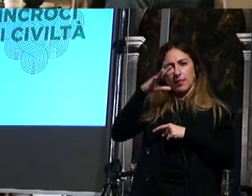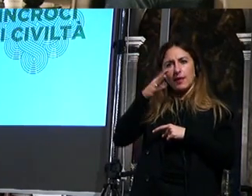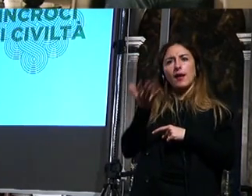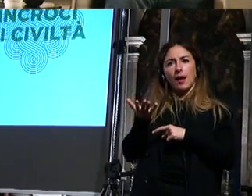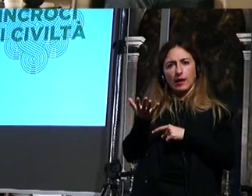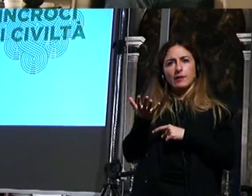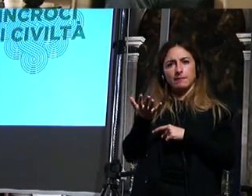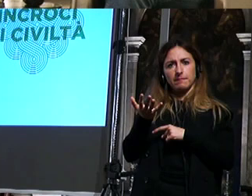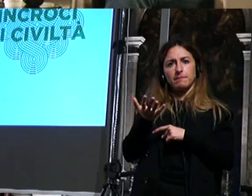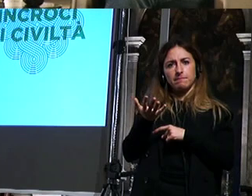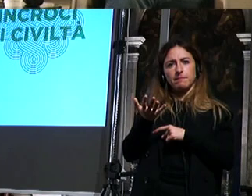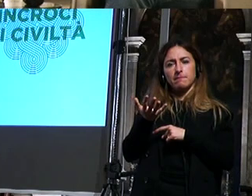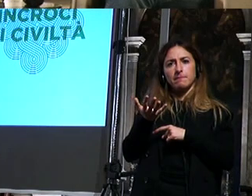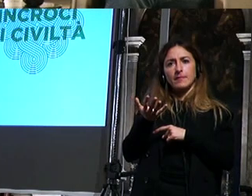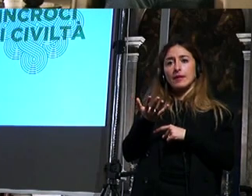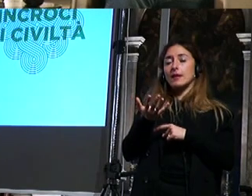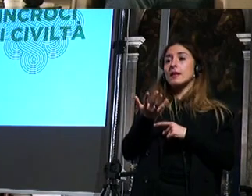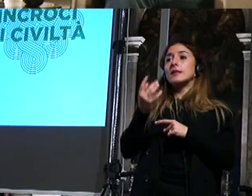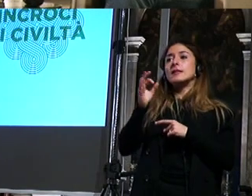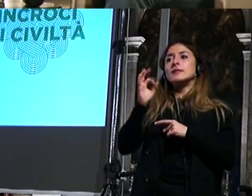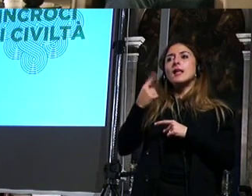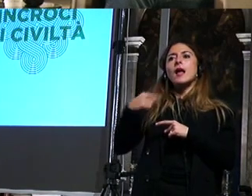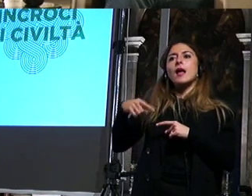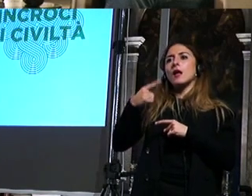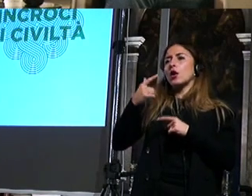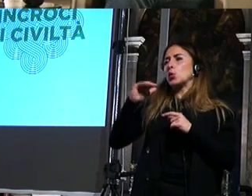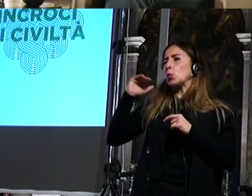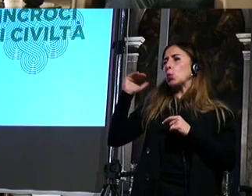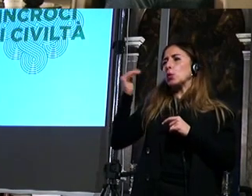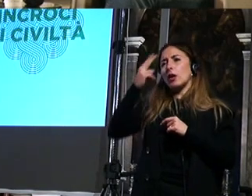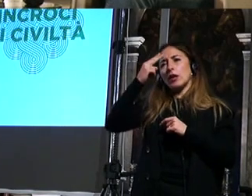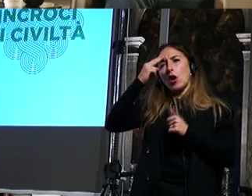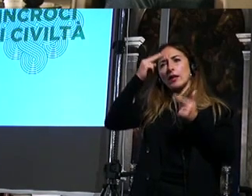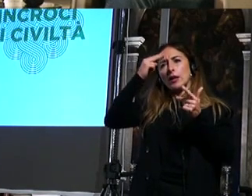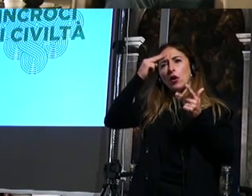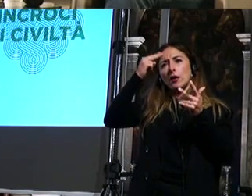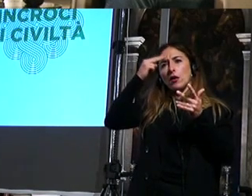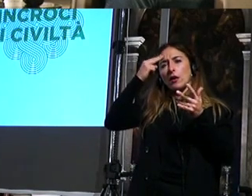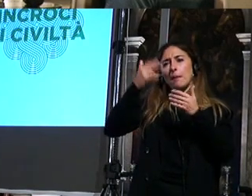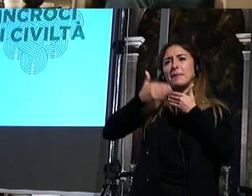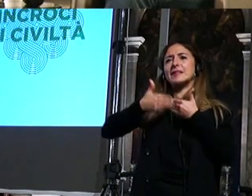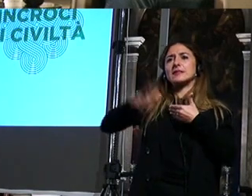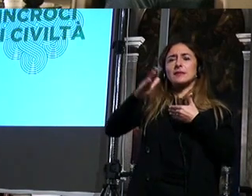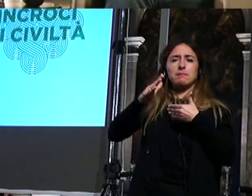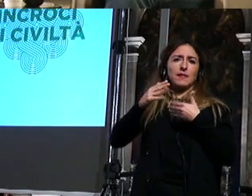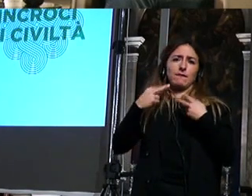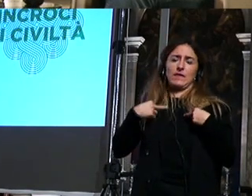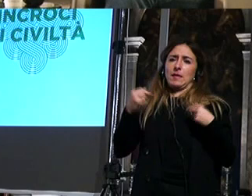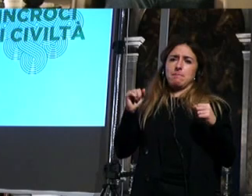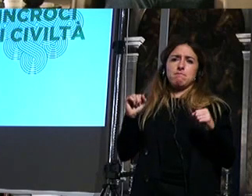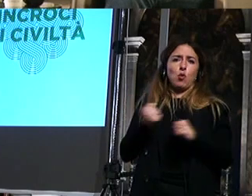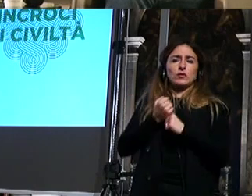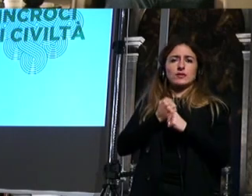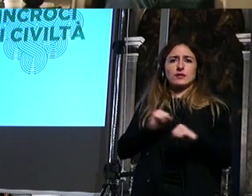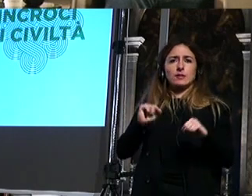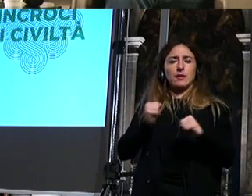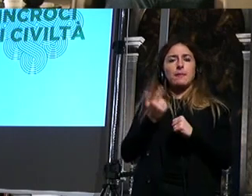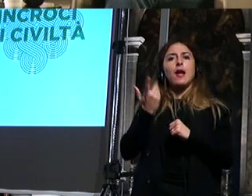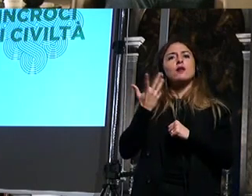live. But it's also the way in which it's a question of what is the soul? Is the soul